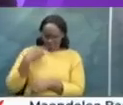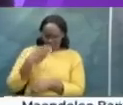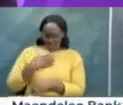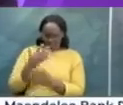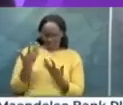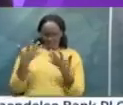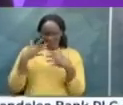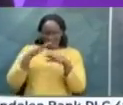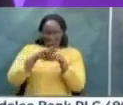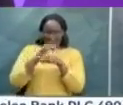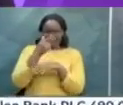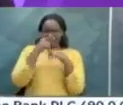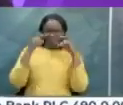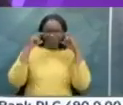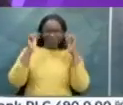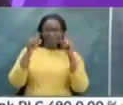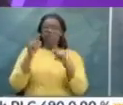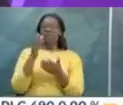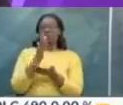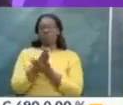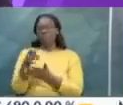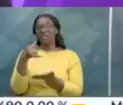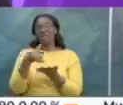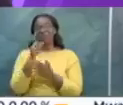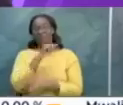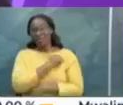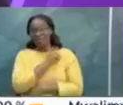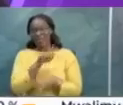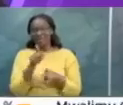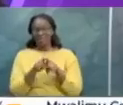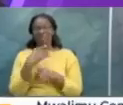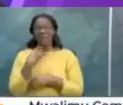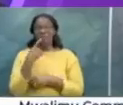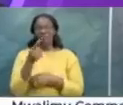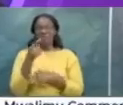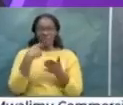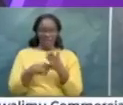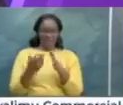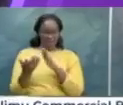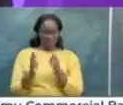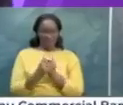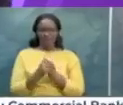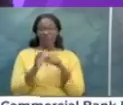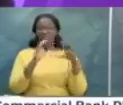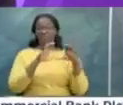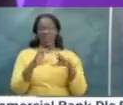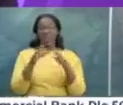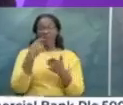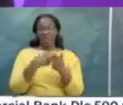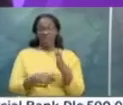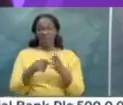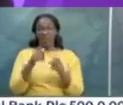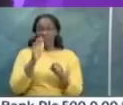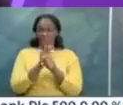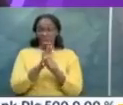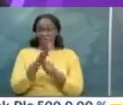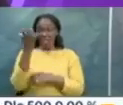So this mask has that covered. Wonderful. And I will mention the price as it is. Okay, the market price of most of these